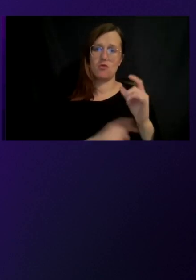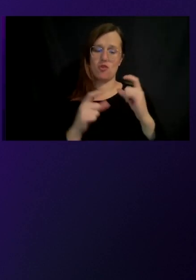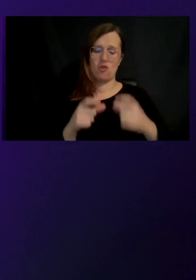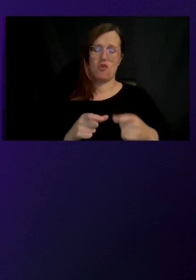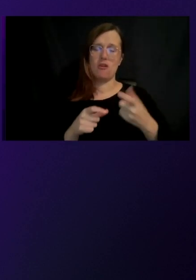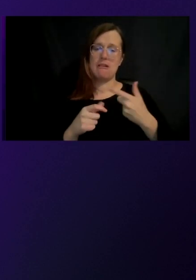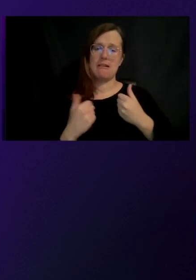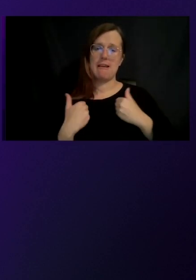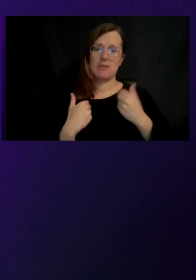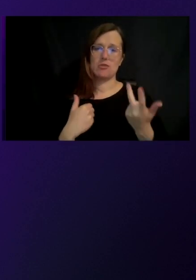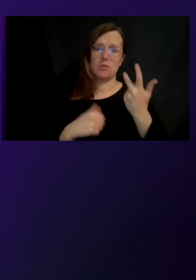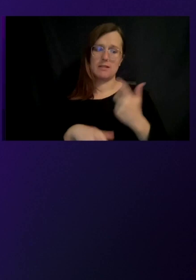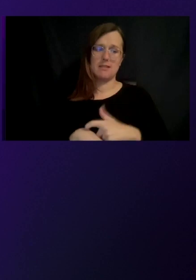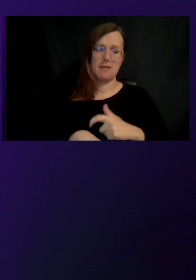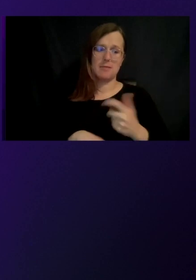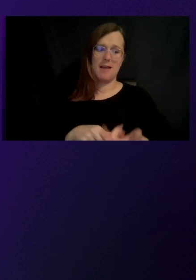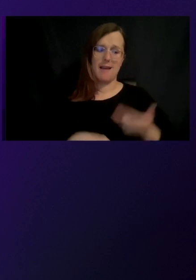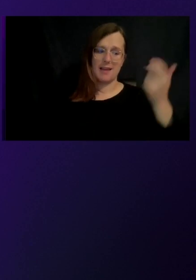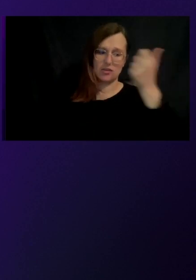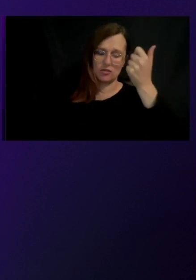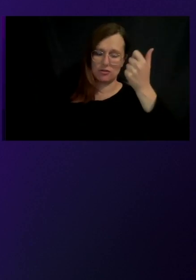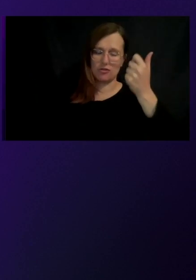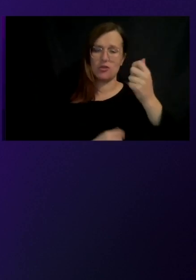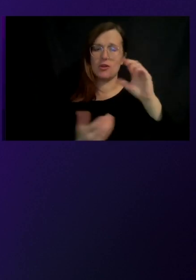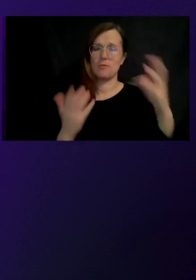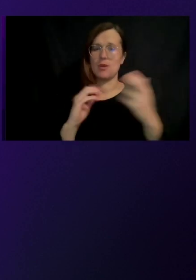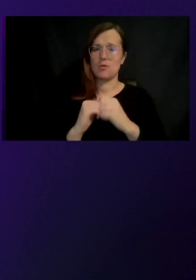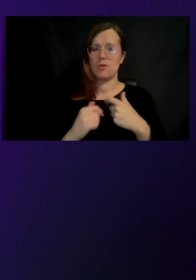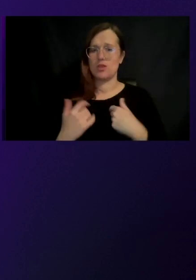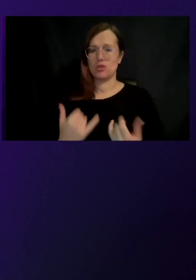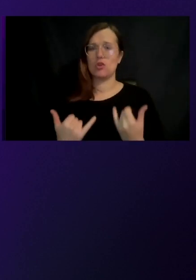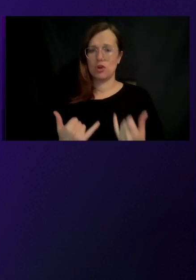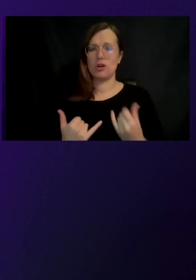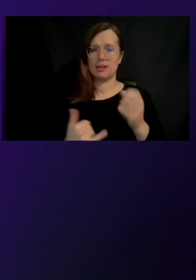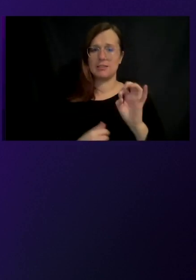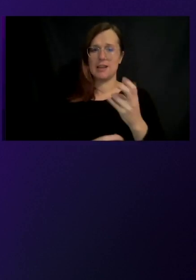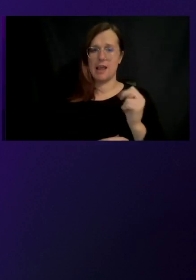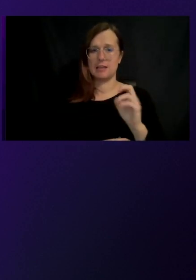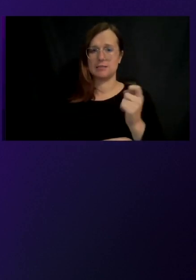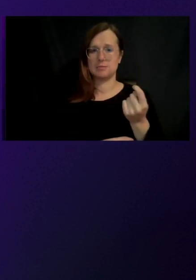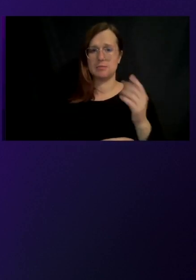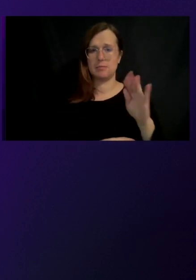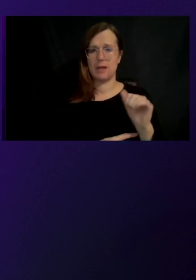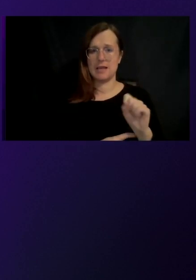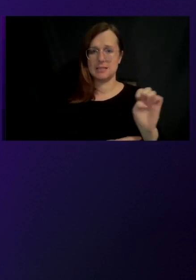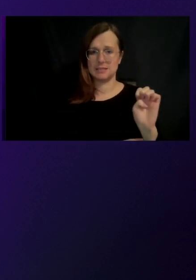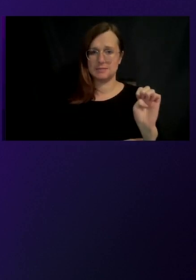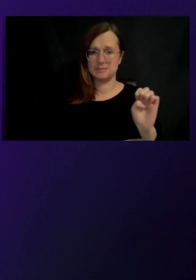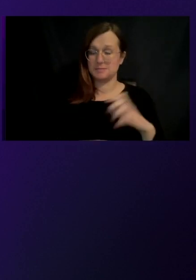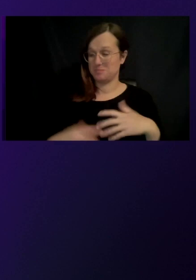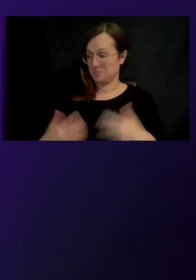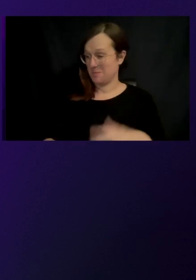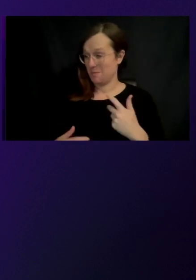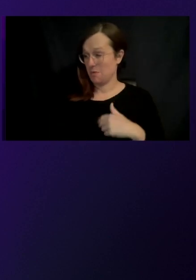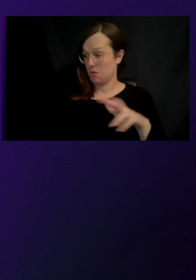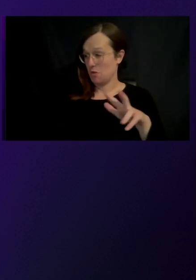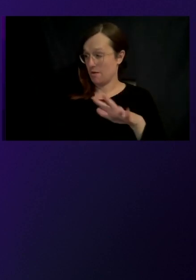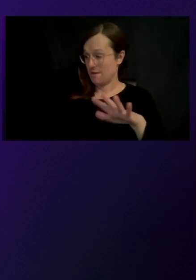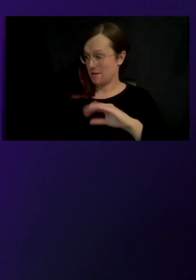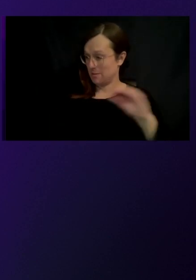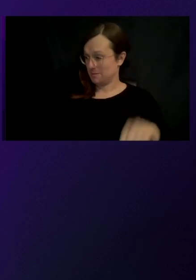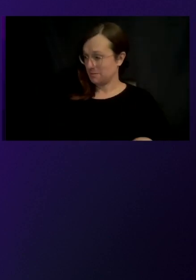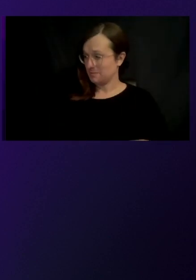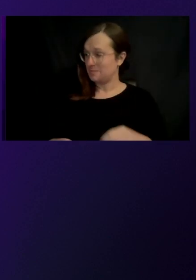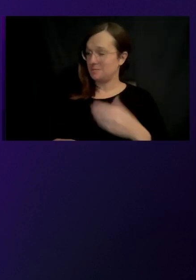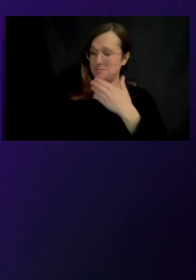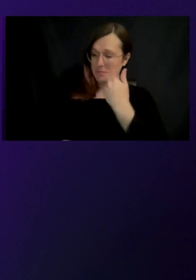processing performance per vCPU compared to our current x86-based network-optimized instances. That's amazing. 35% better processing performance